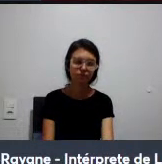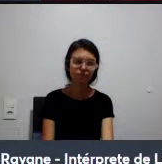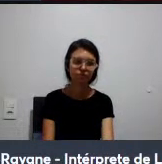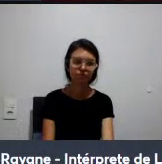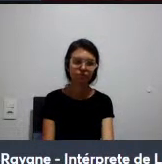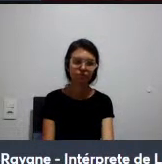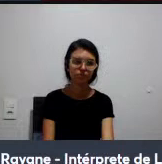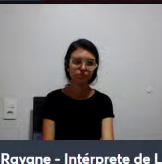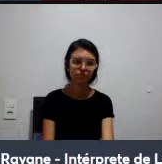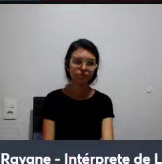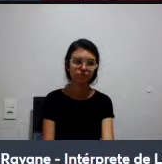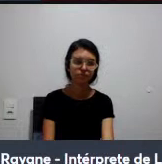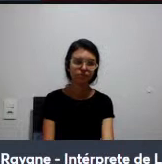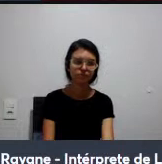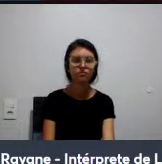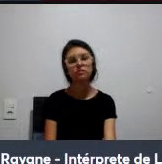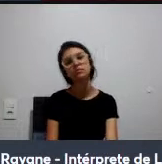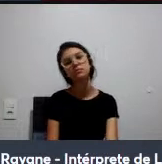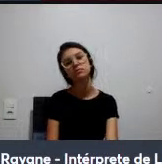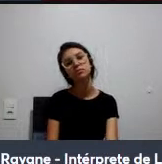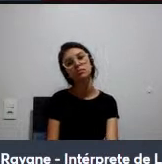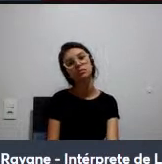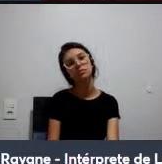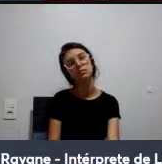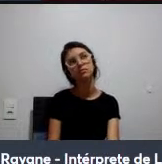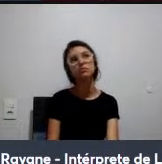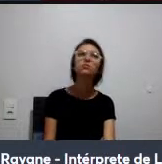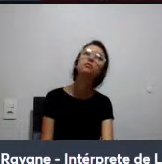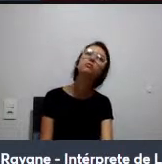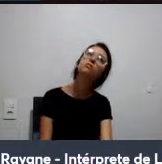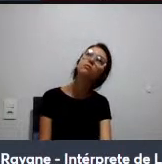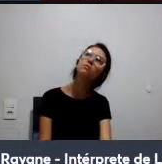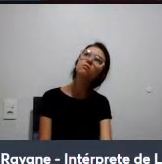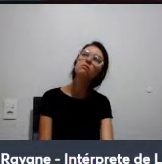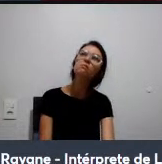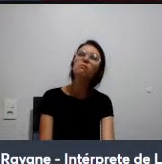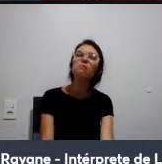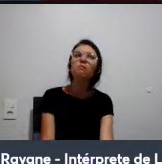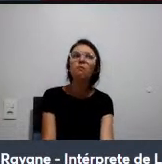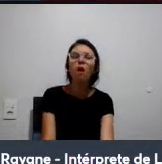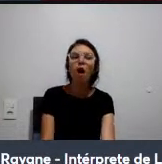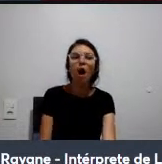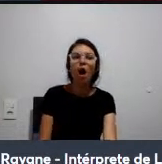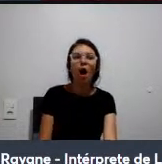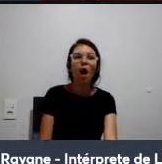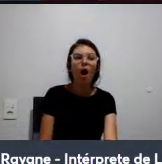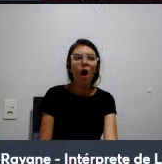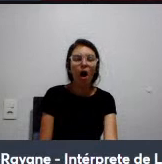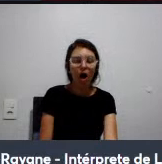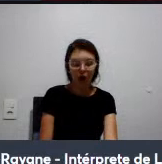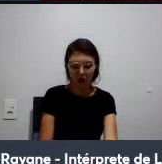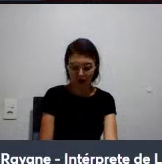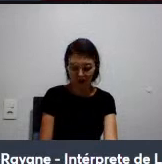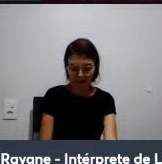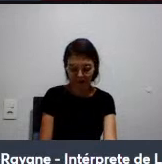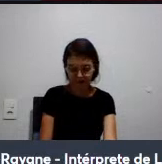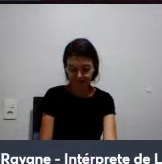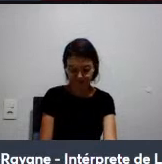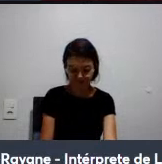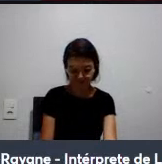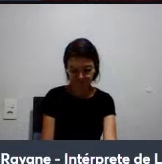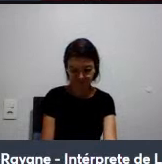journal. And my advice on this point is to be kind